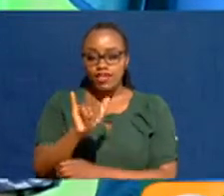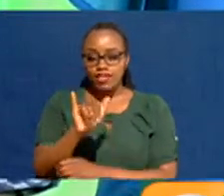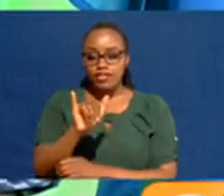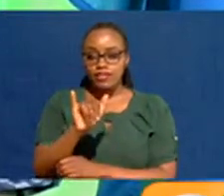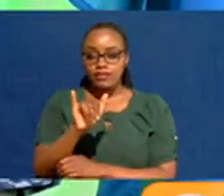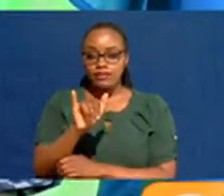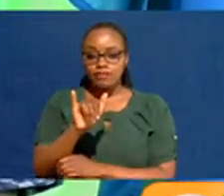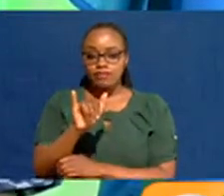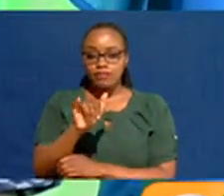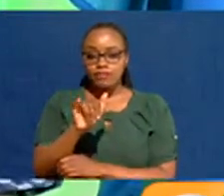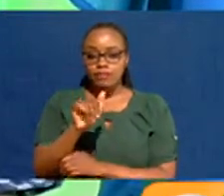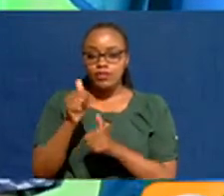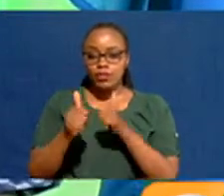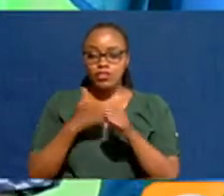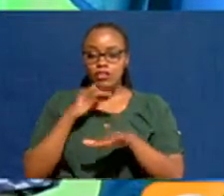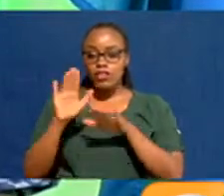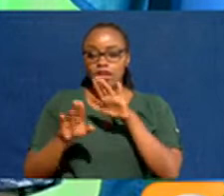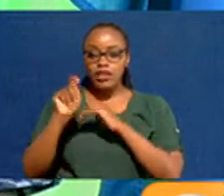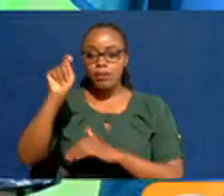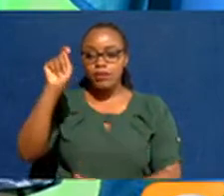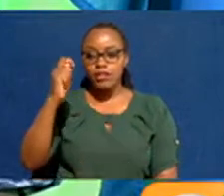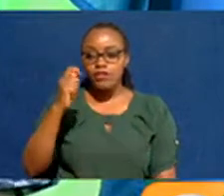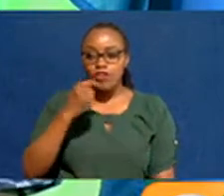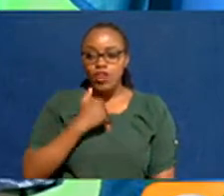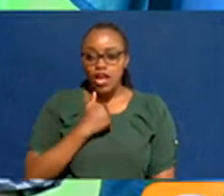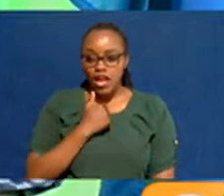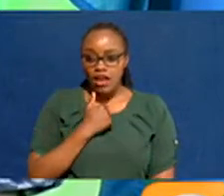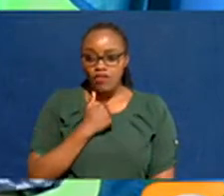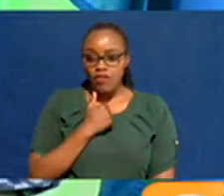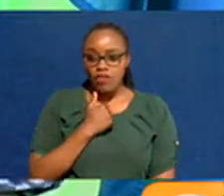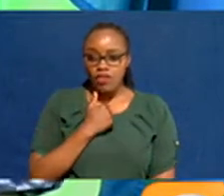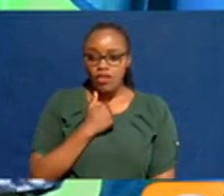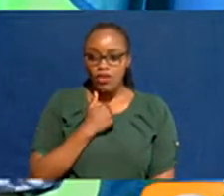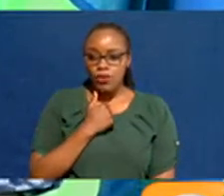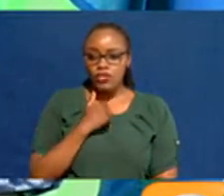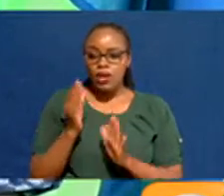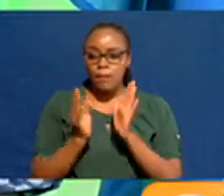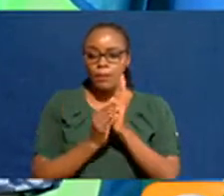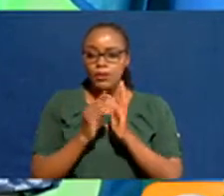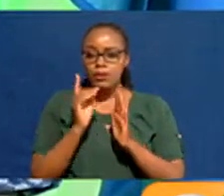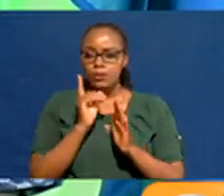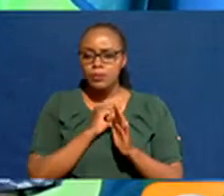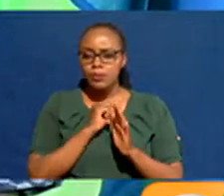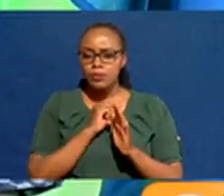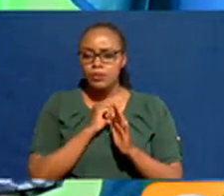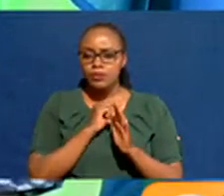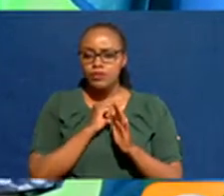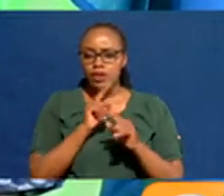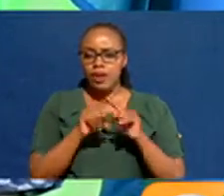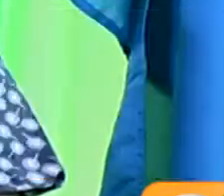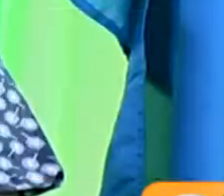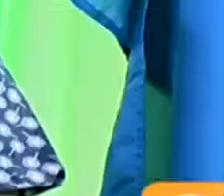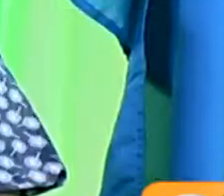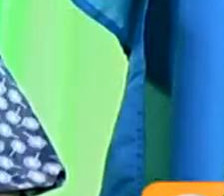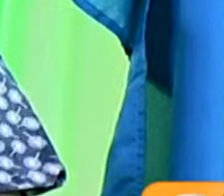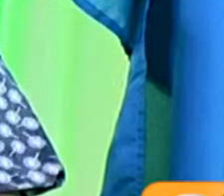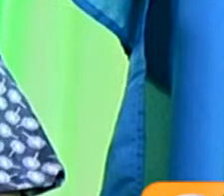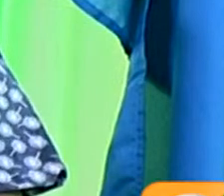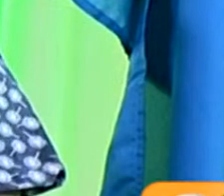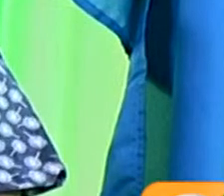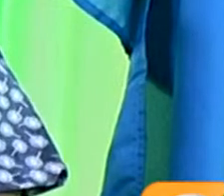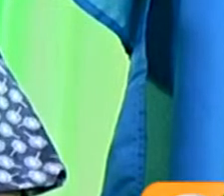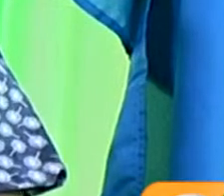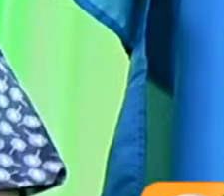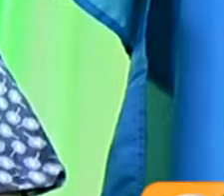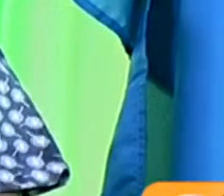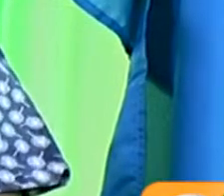Ruto, then deputy president, fueled GK cars from his own pocket. For 4 years, he